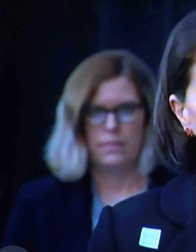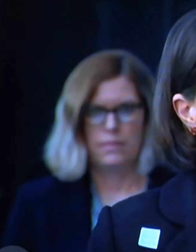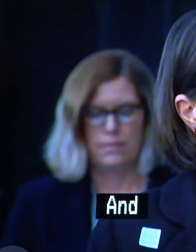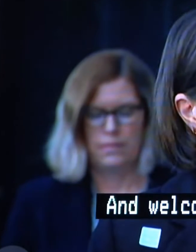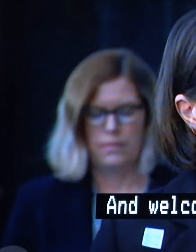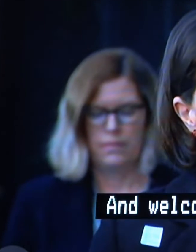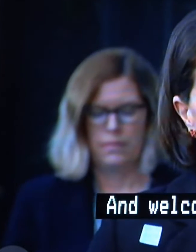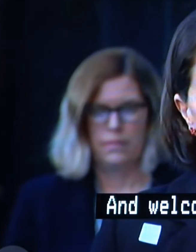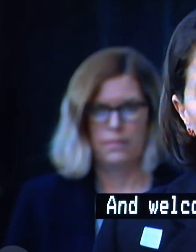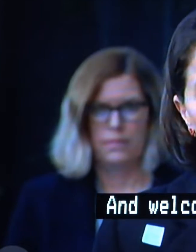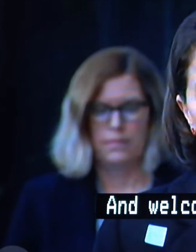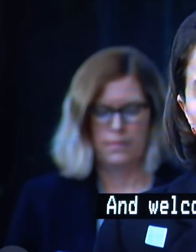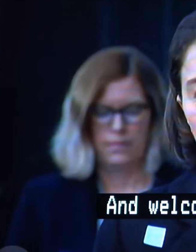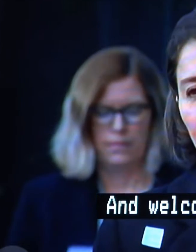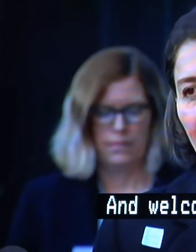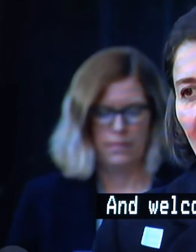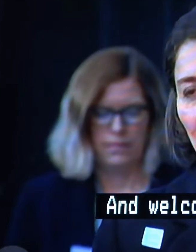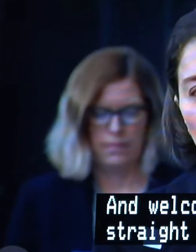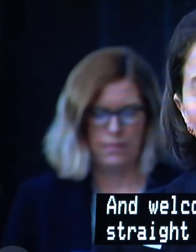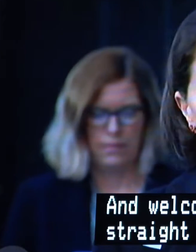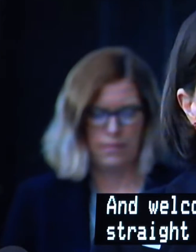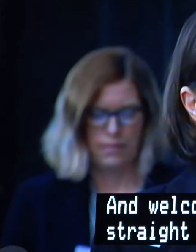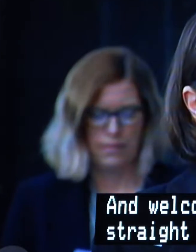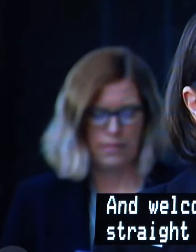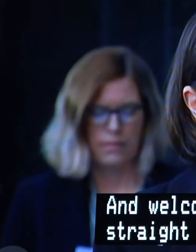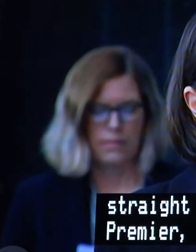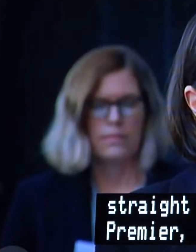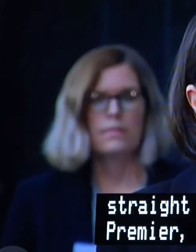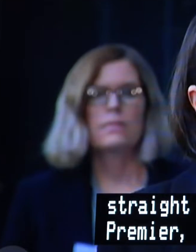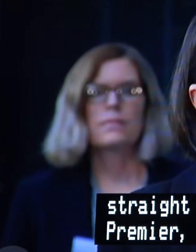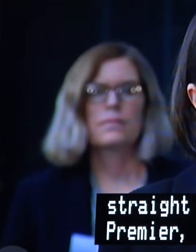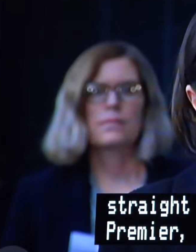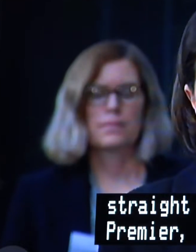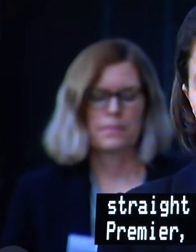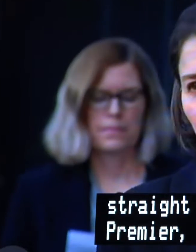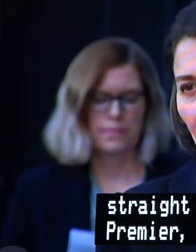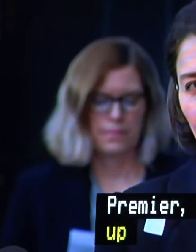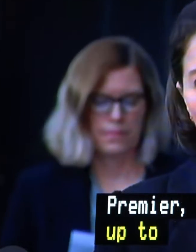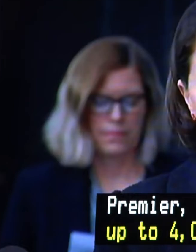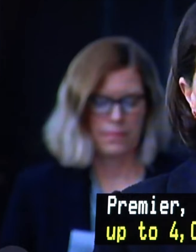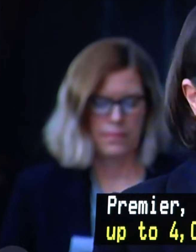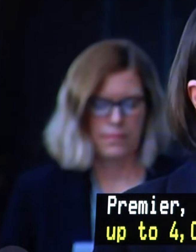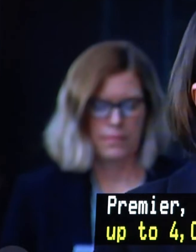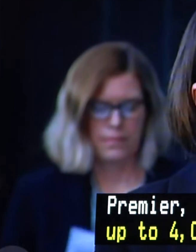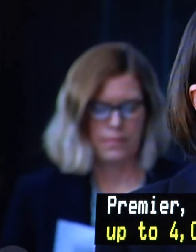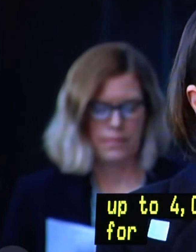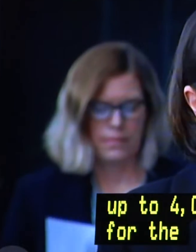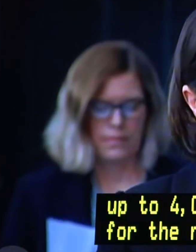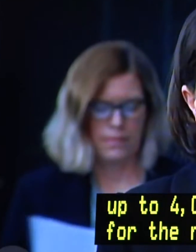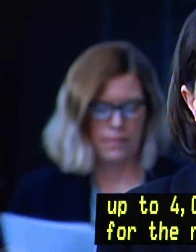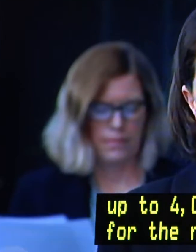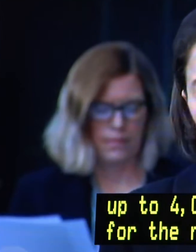South Wales Premier Gladys Berejiklian. Back up to 4,000 today and tomorrow and for the rest of the week. Again, a positive result, and I wanted to thank